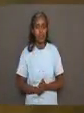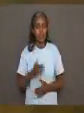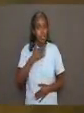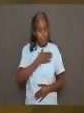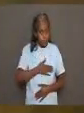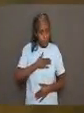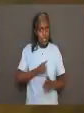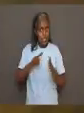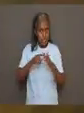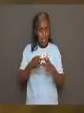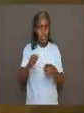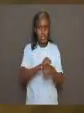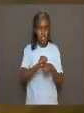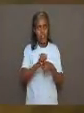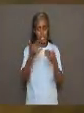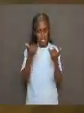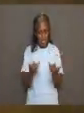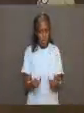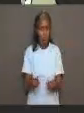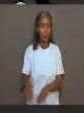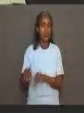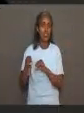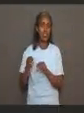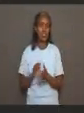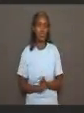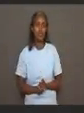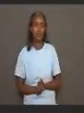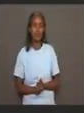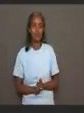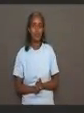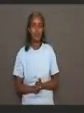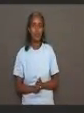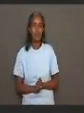Please start the activity now, students.